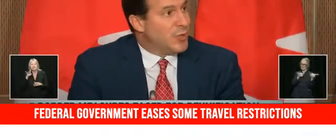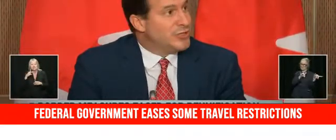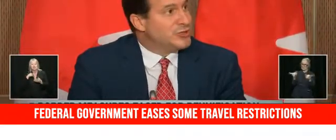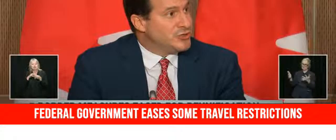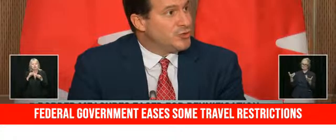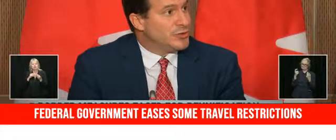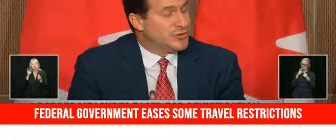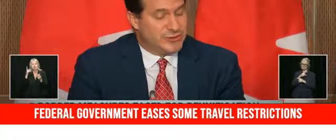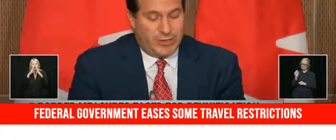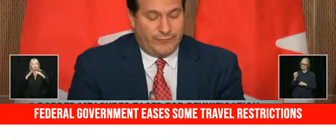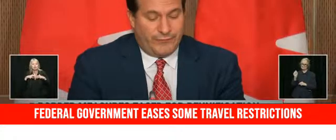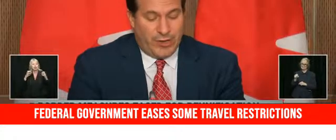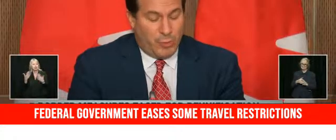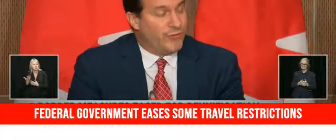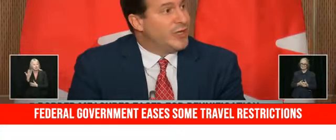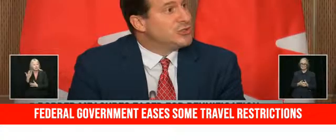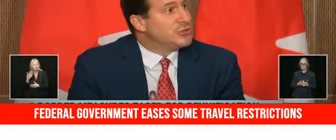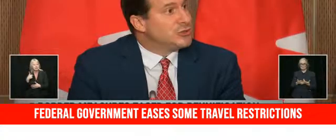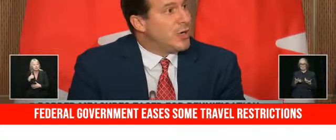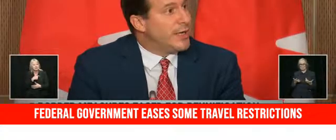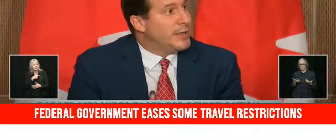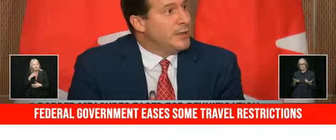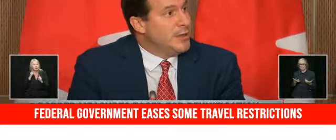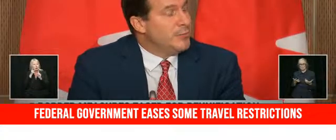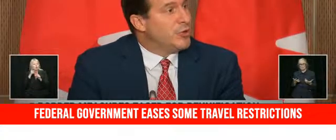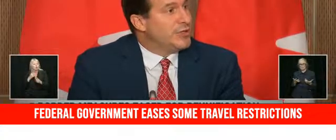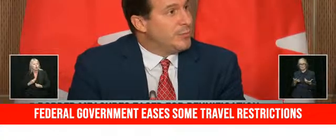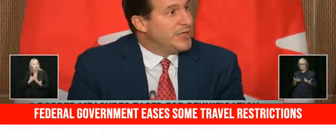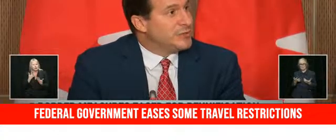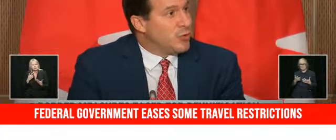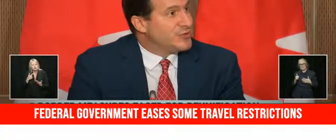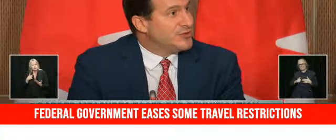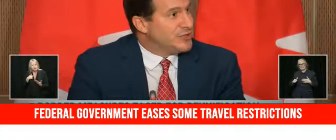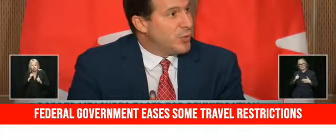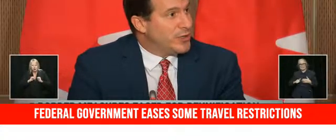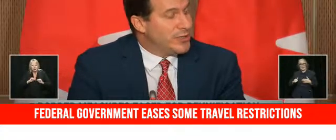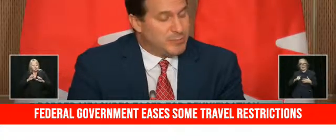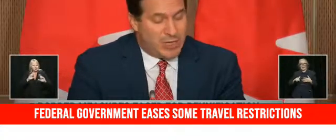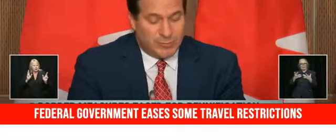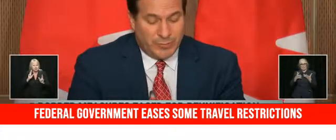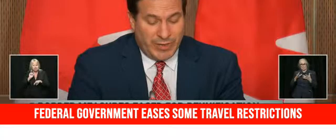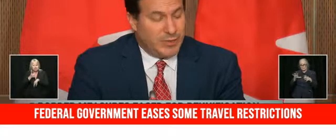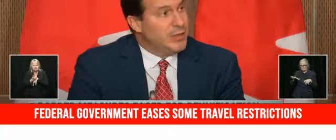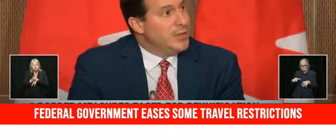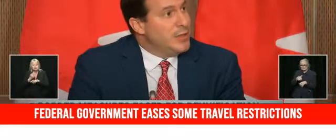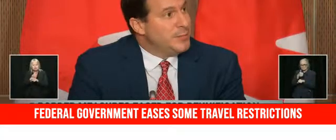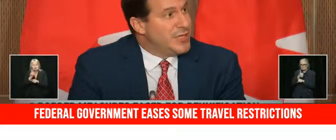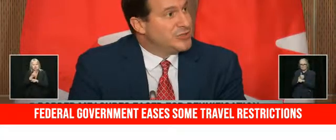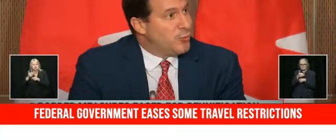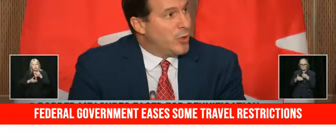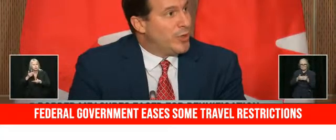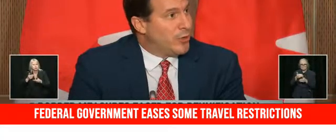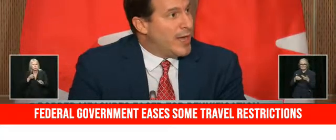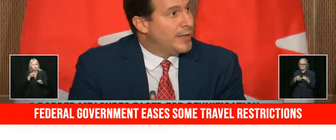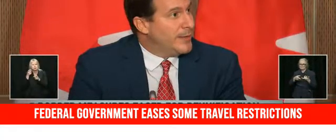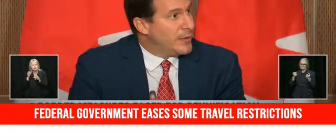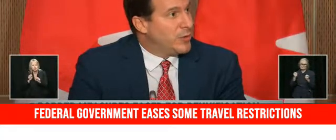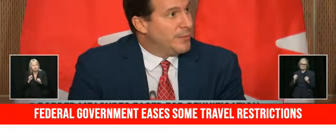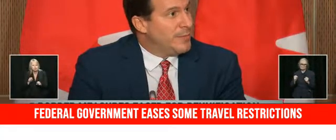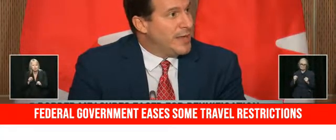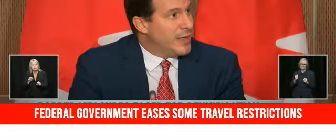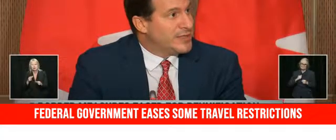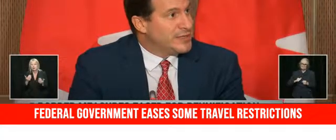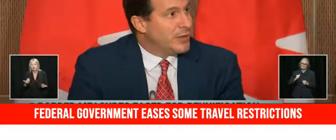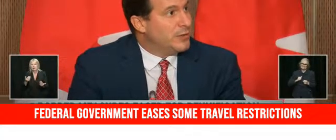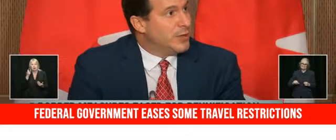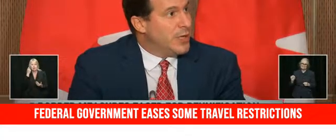main inspirations, the source of our motivation to try and put into place a process as quickly as possible. But because of where we are at in the